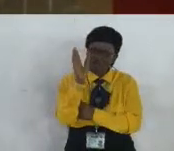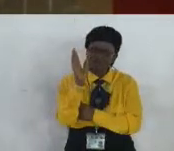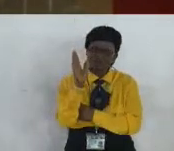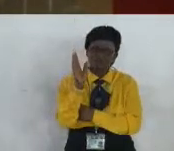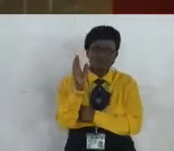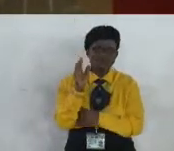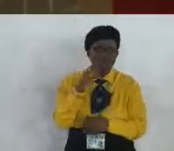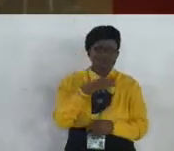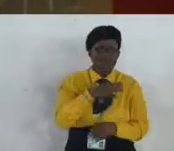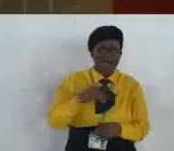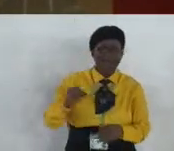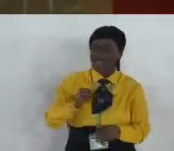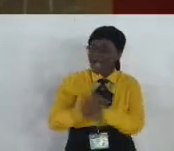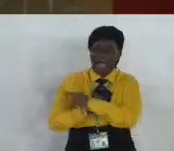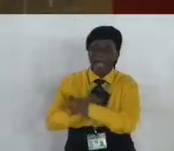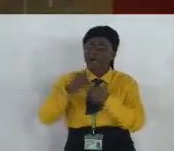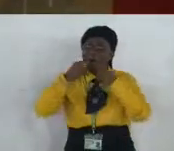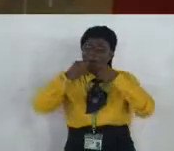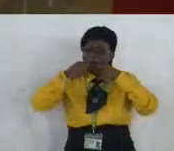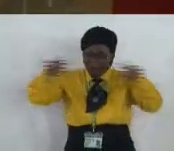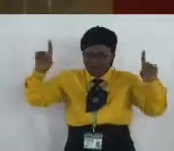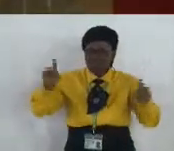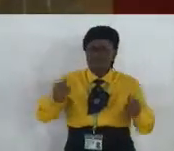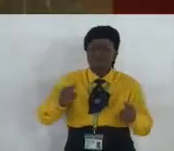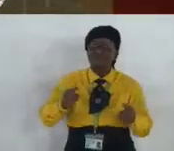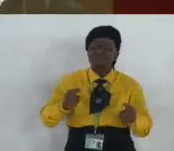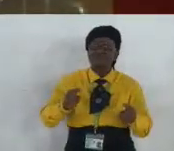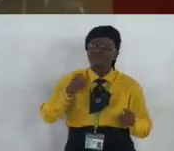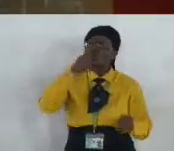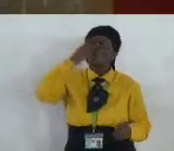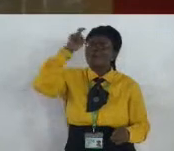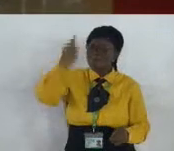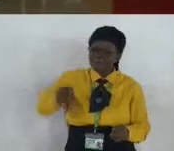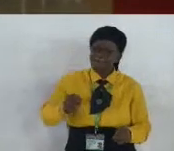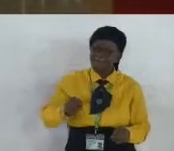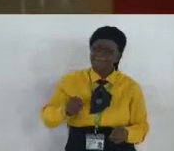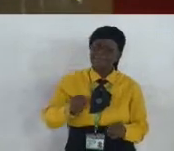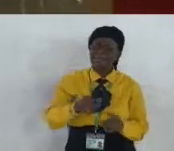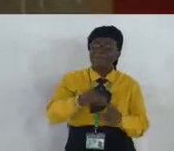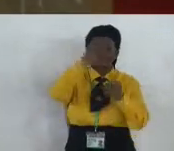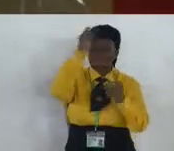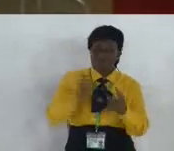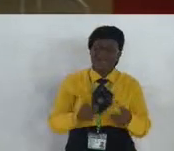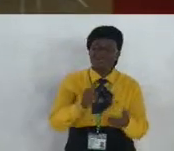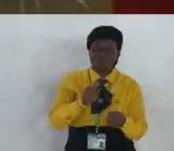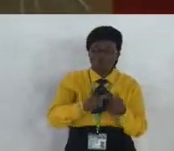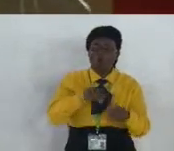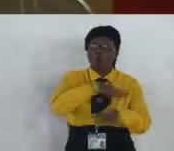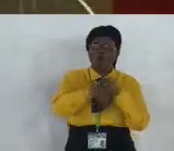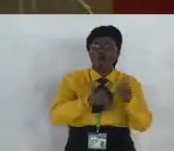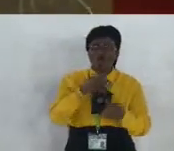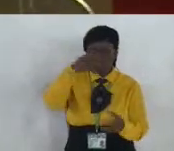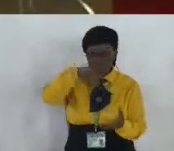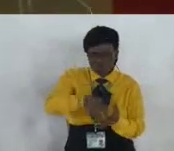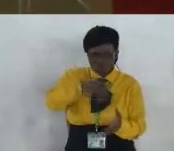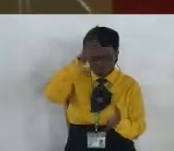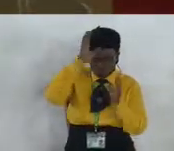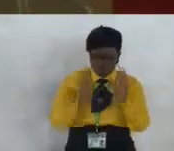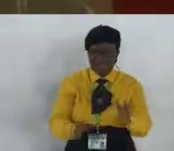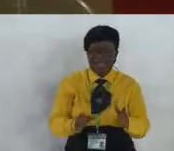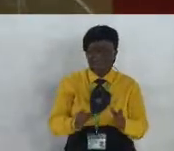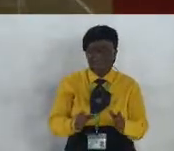And I'm decreeing, particularly to all the students who are listening to me from now on,